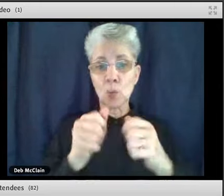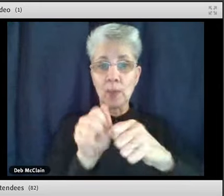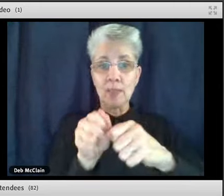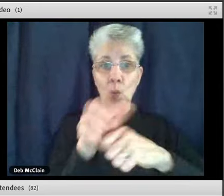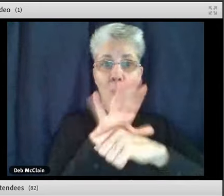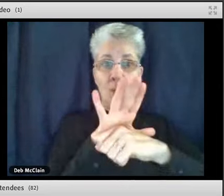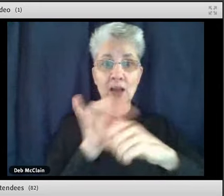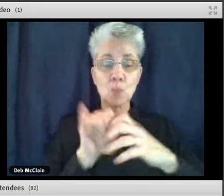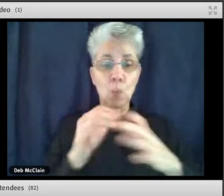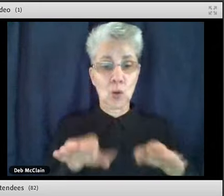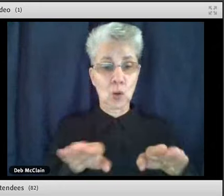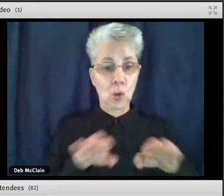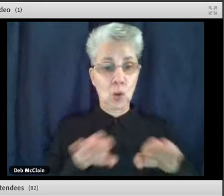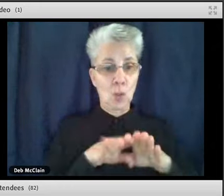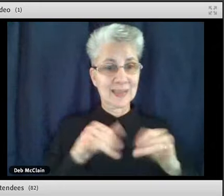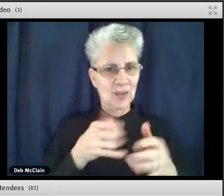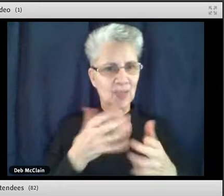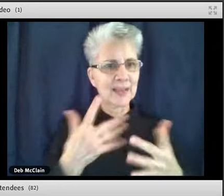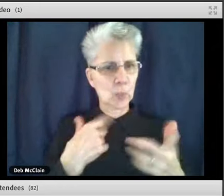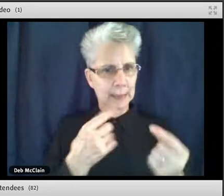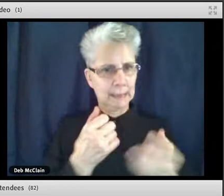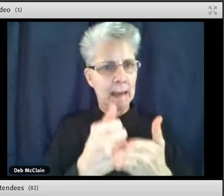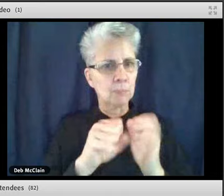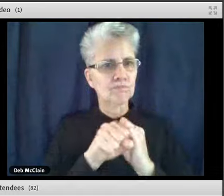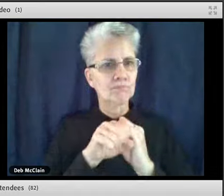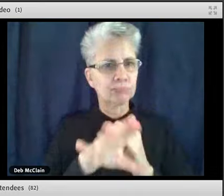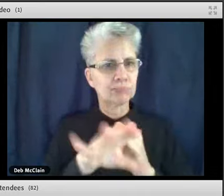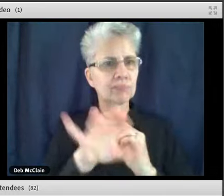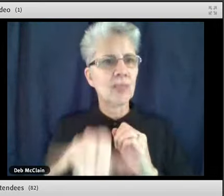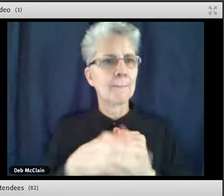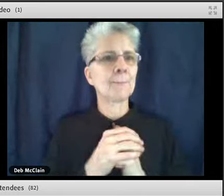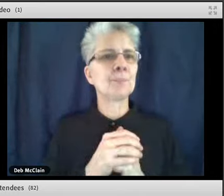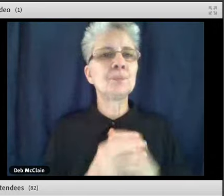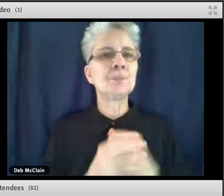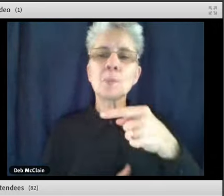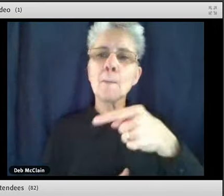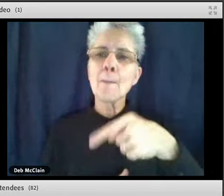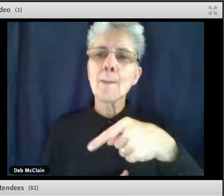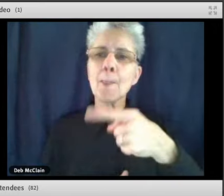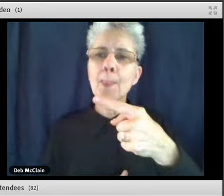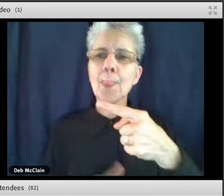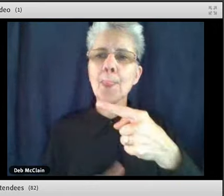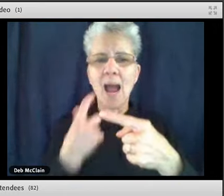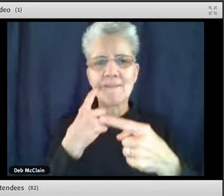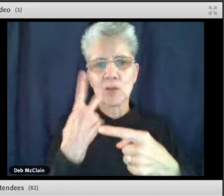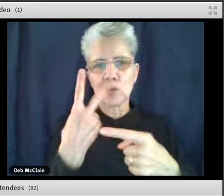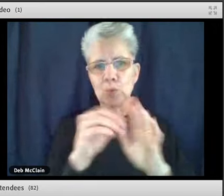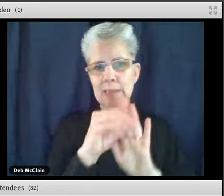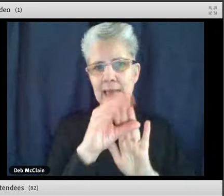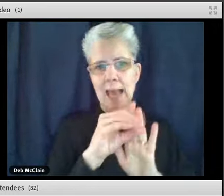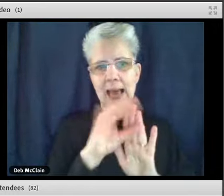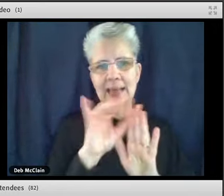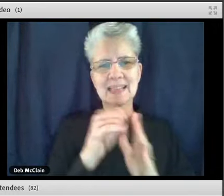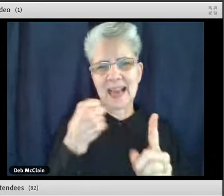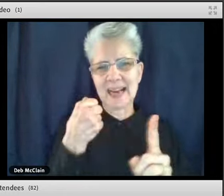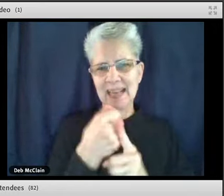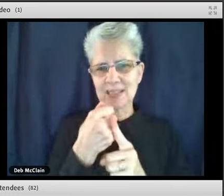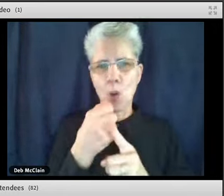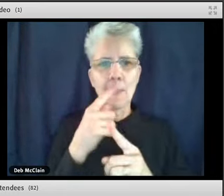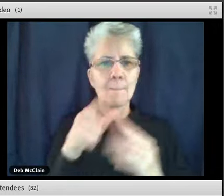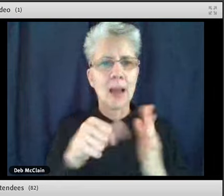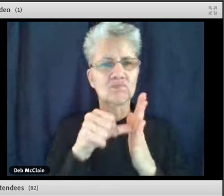about 1 in 4 people report sharing fake news, whether they're aware of it or not. And the thing about the gargling, your dentist shared